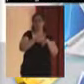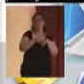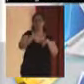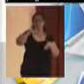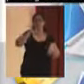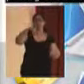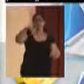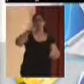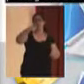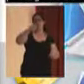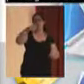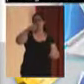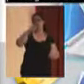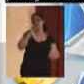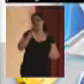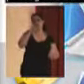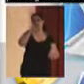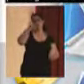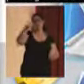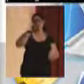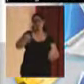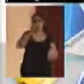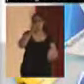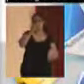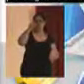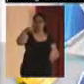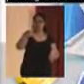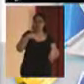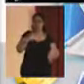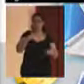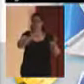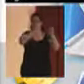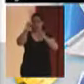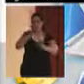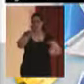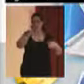Right Management, or DRM. This DRM